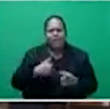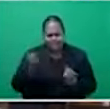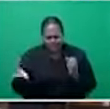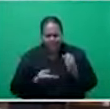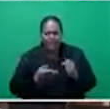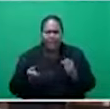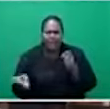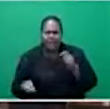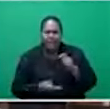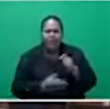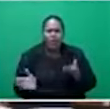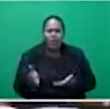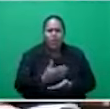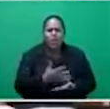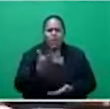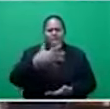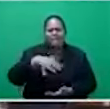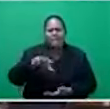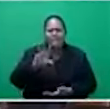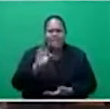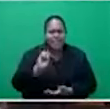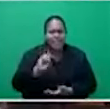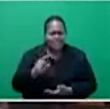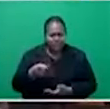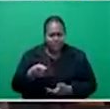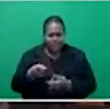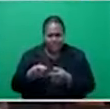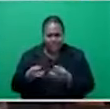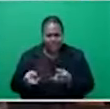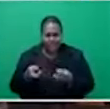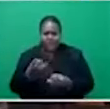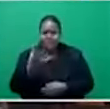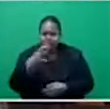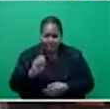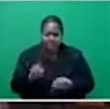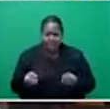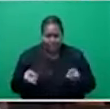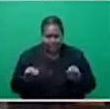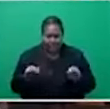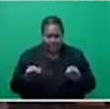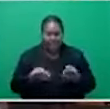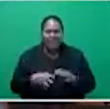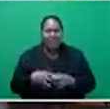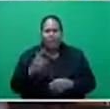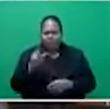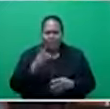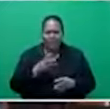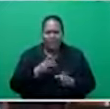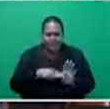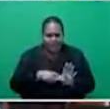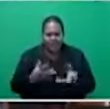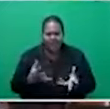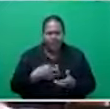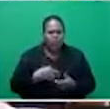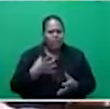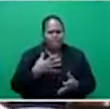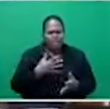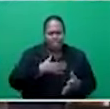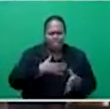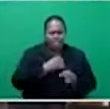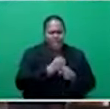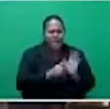income is $4,250 a year. Gross. Take out my cartage, take out my fertilizer, take out